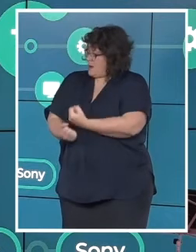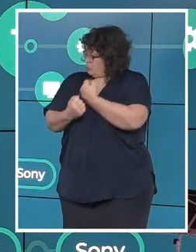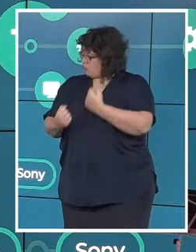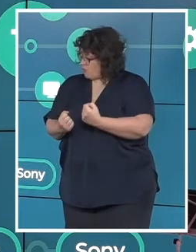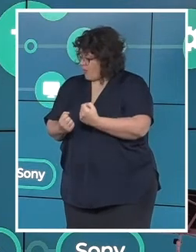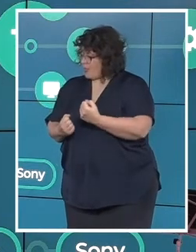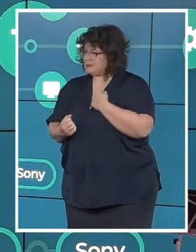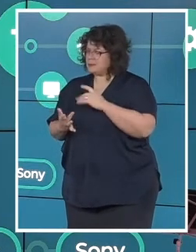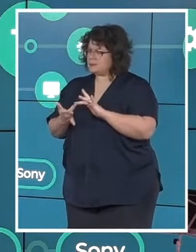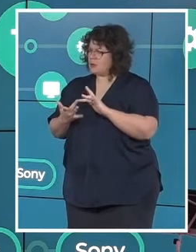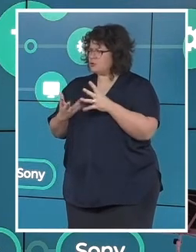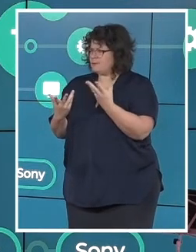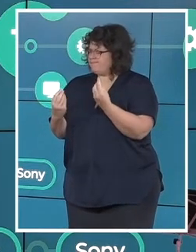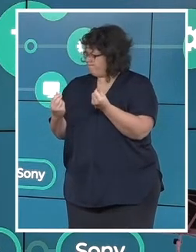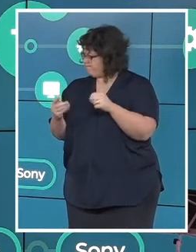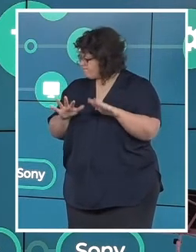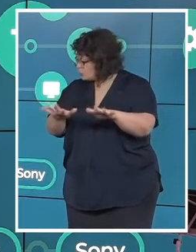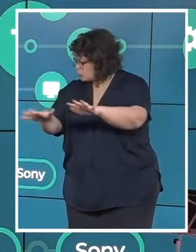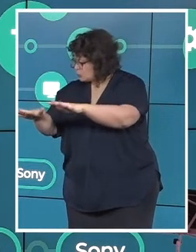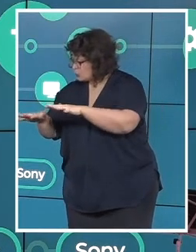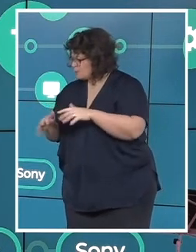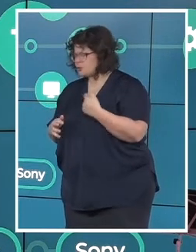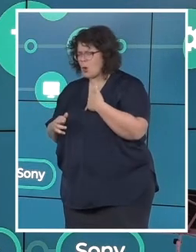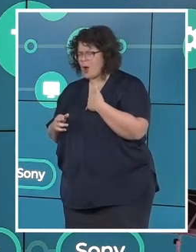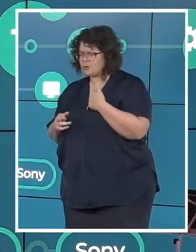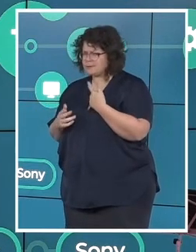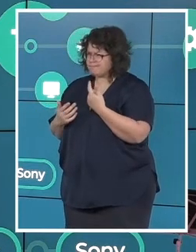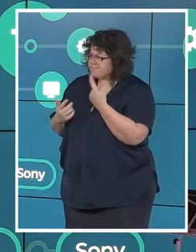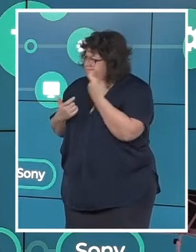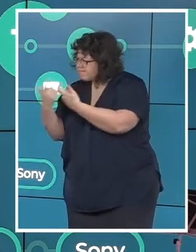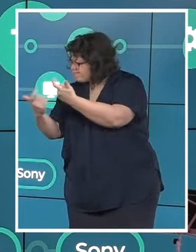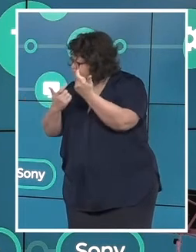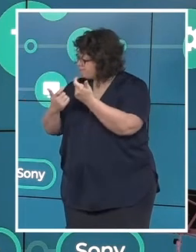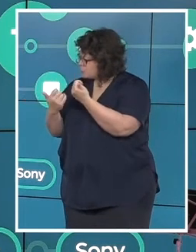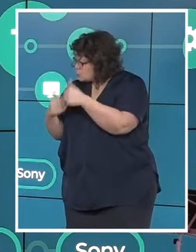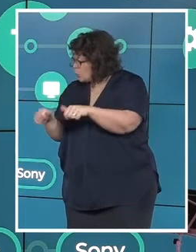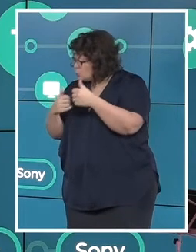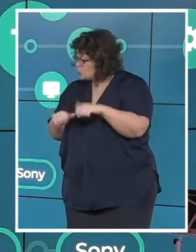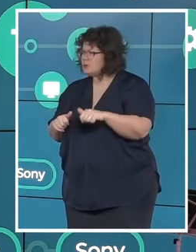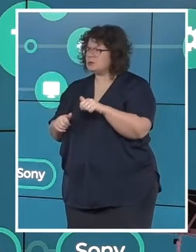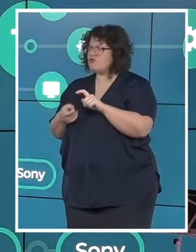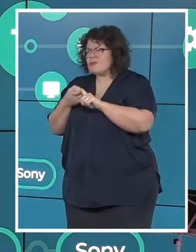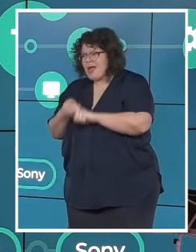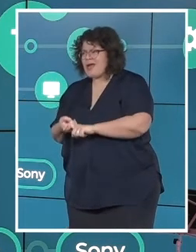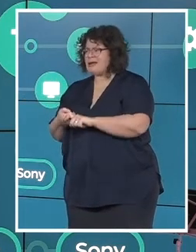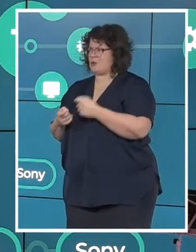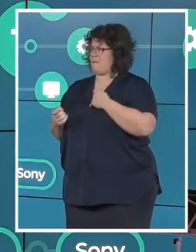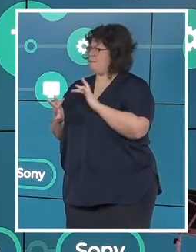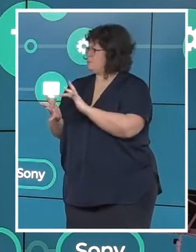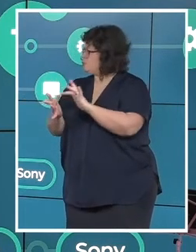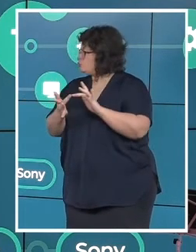that relied on my sense of touch. In 2010, this Braille note came out that had